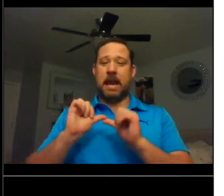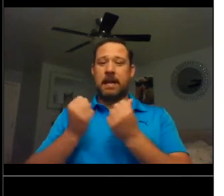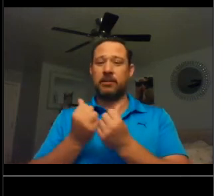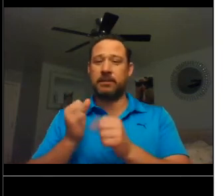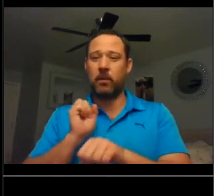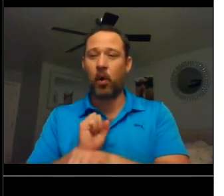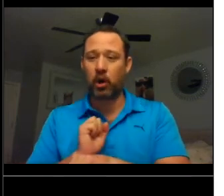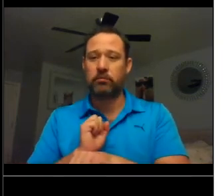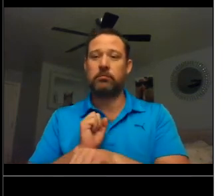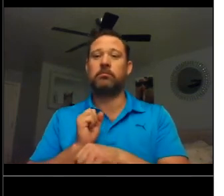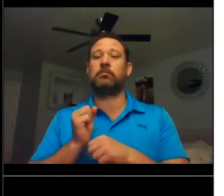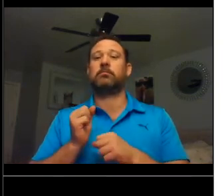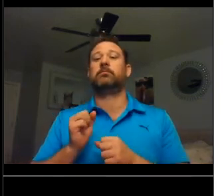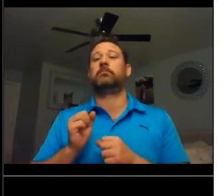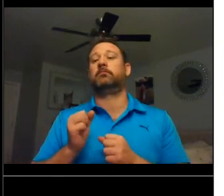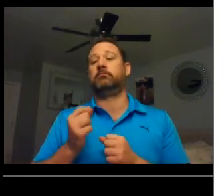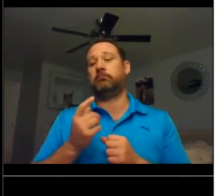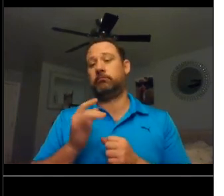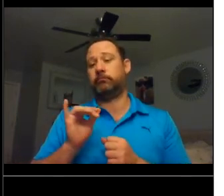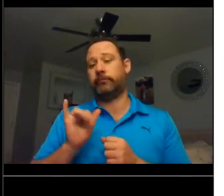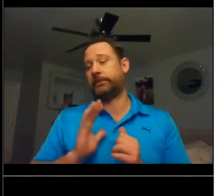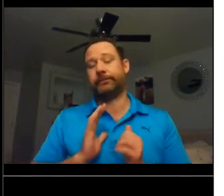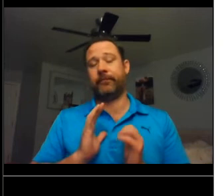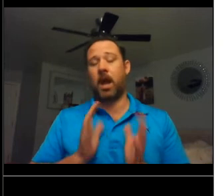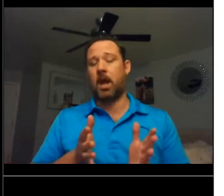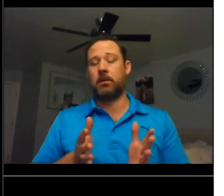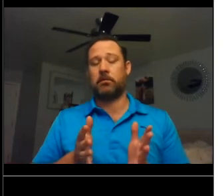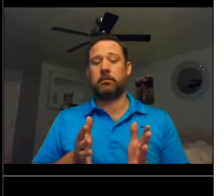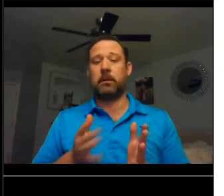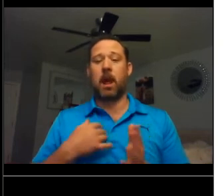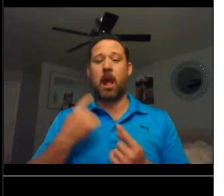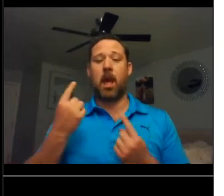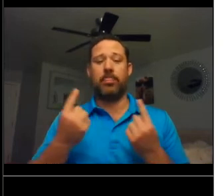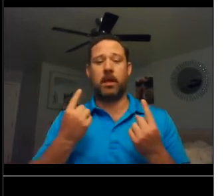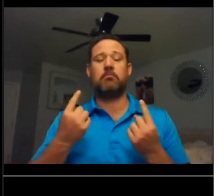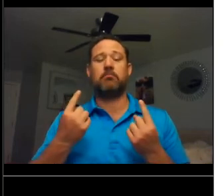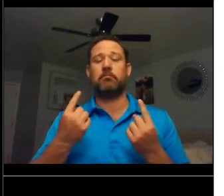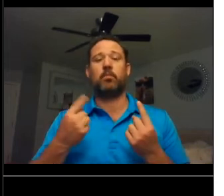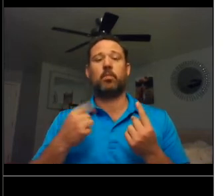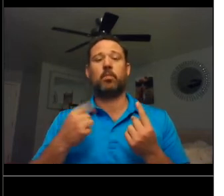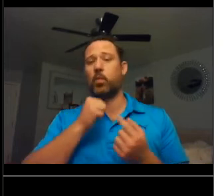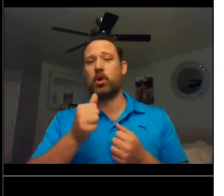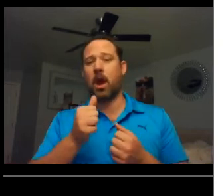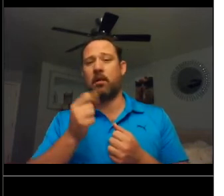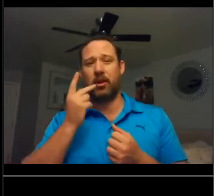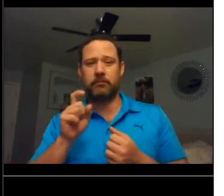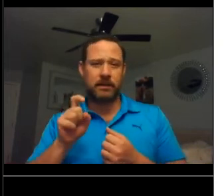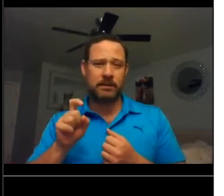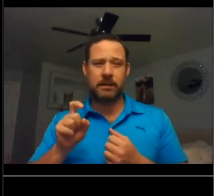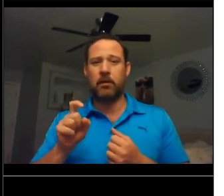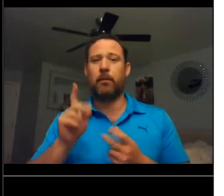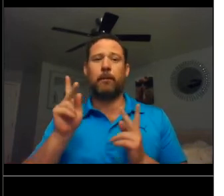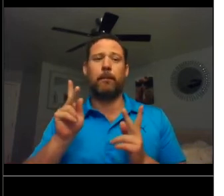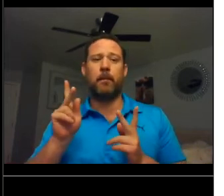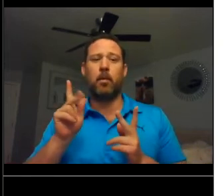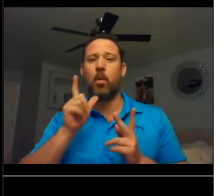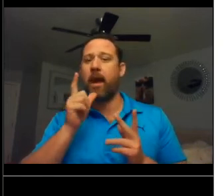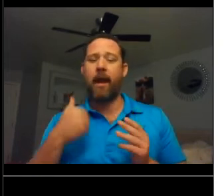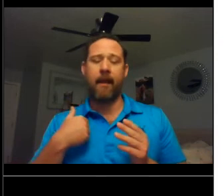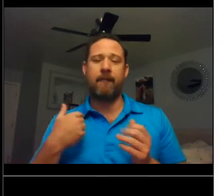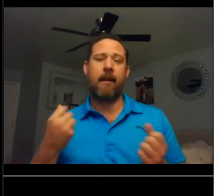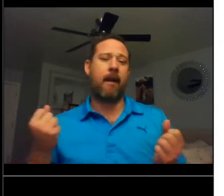work, which is fine. I think we are not looking necessarily for people that already have everything